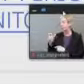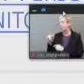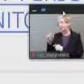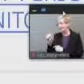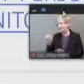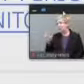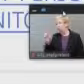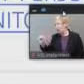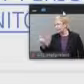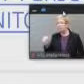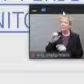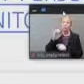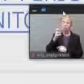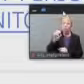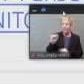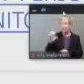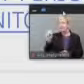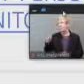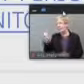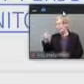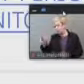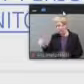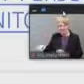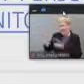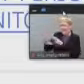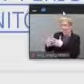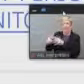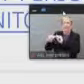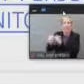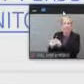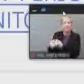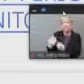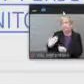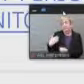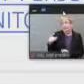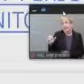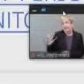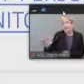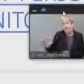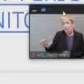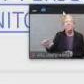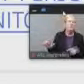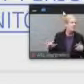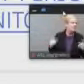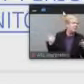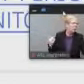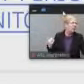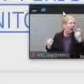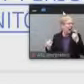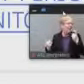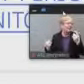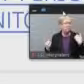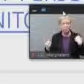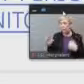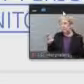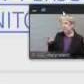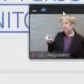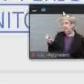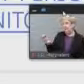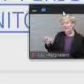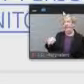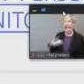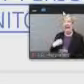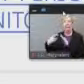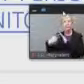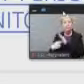that team. In December, and one of your reporters asked a question about this, CDC released some guidance